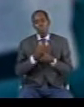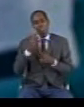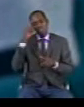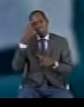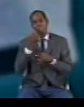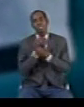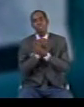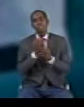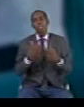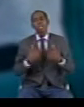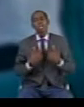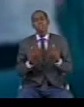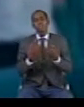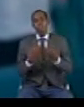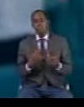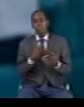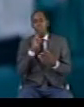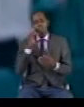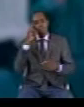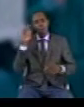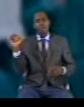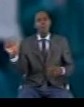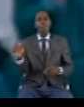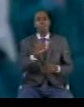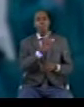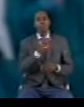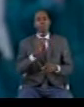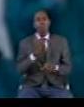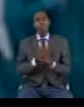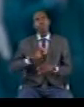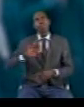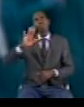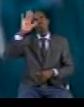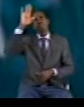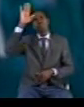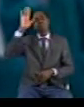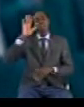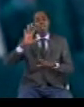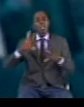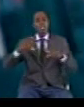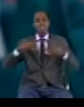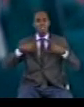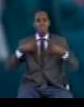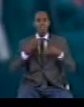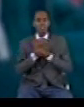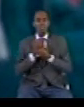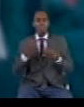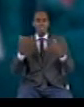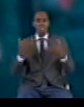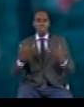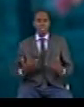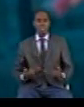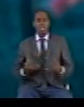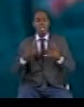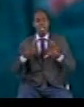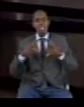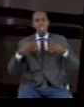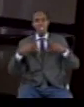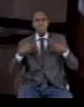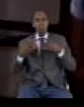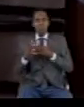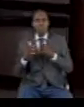come, is for everyone. Raise up your hand. Accept the salvation now. Accept